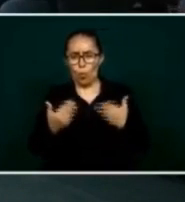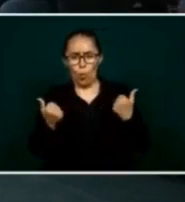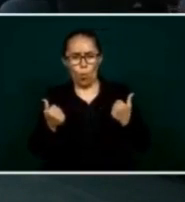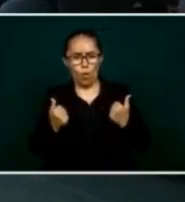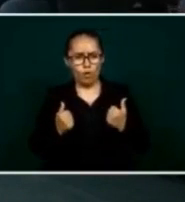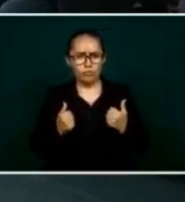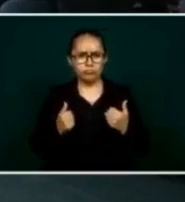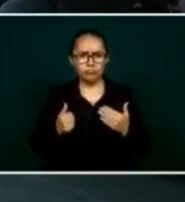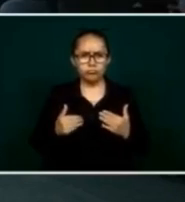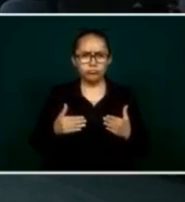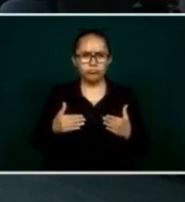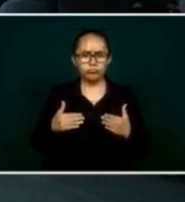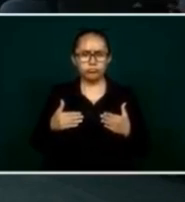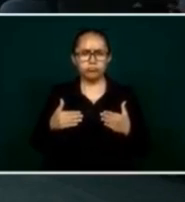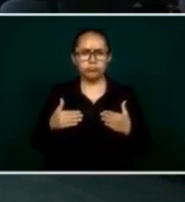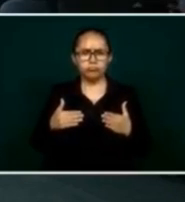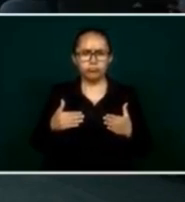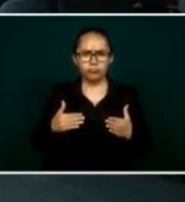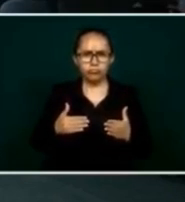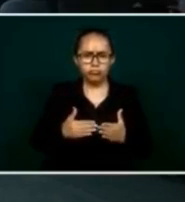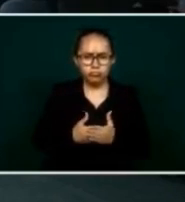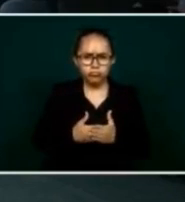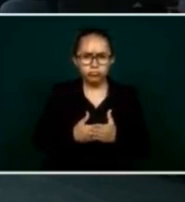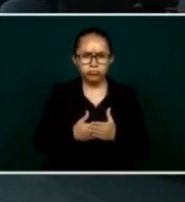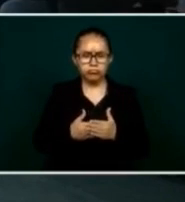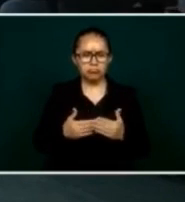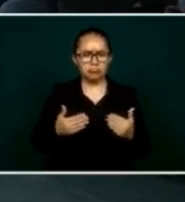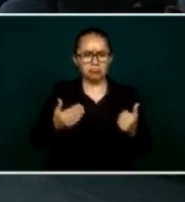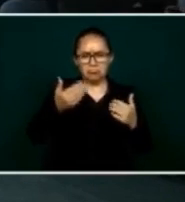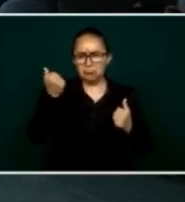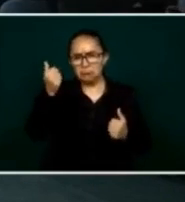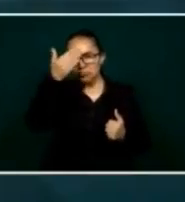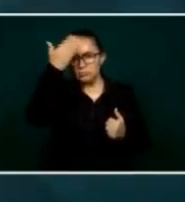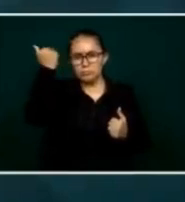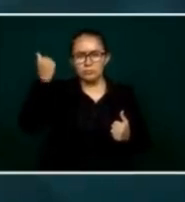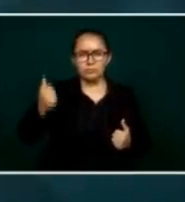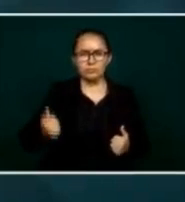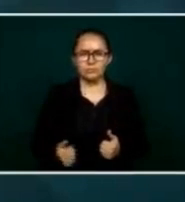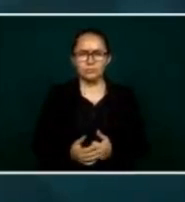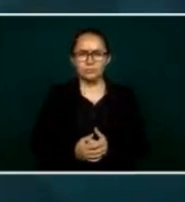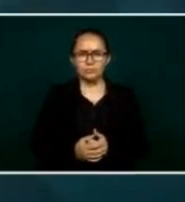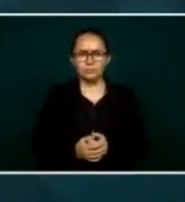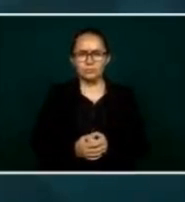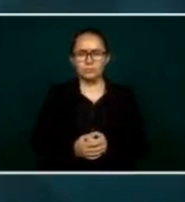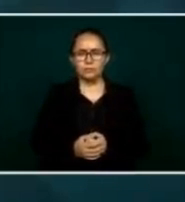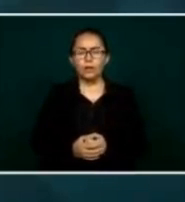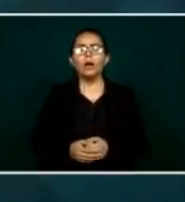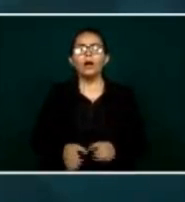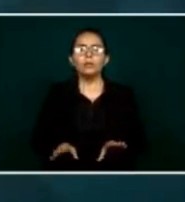when you don't have that border or that line,